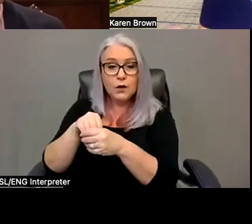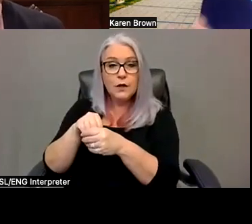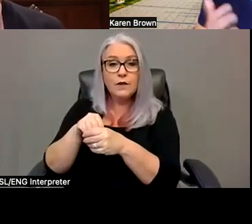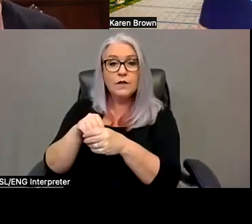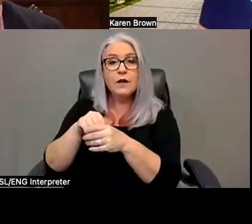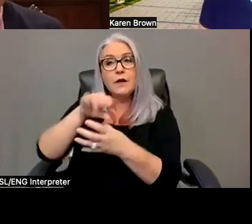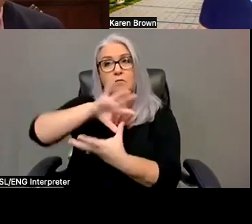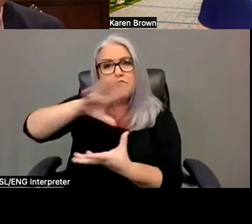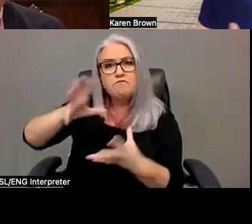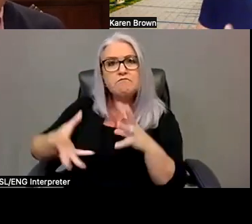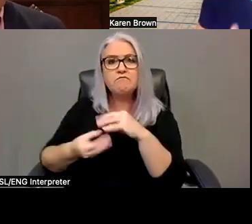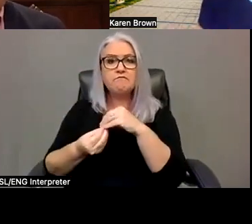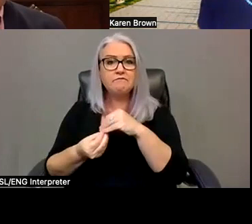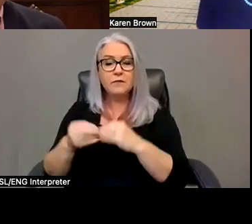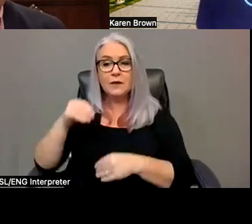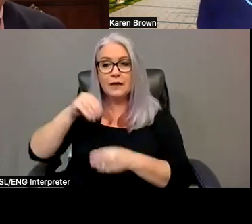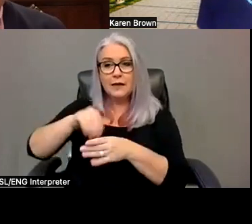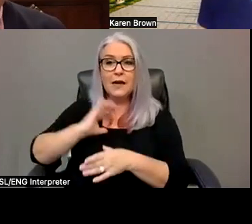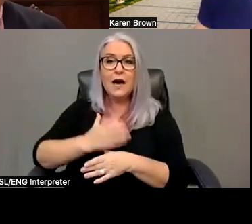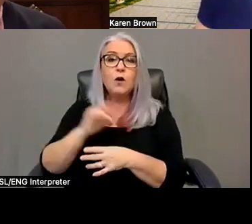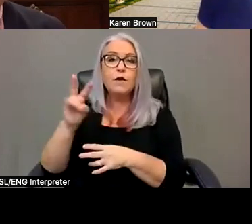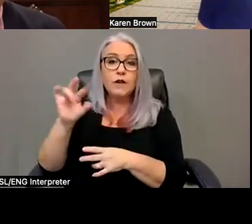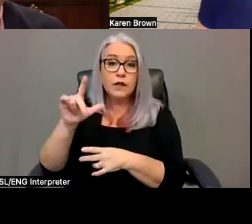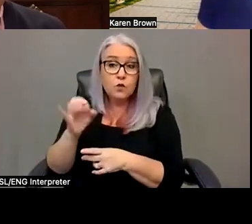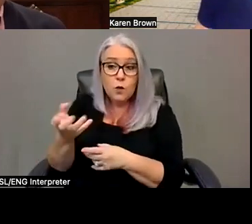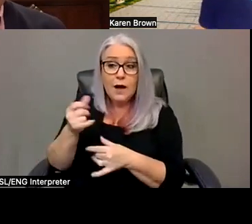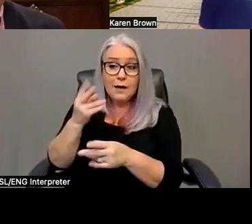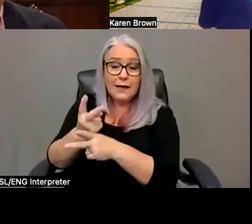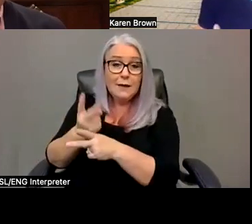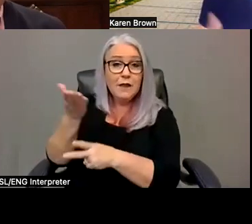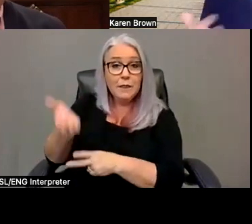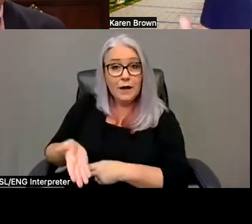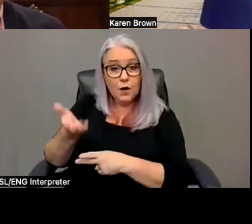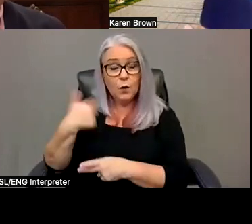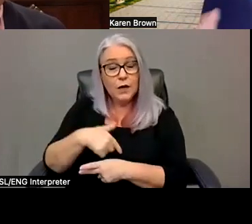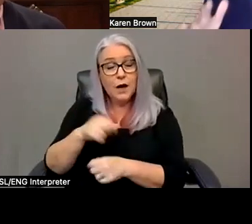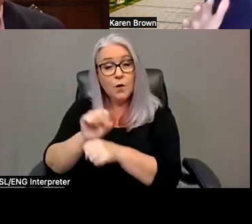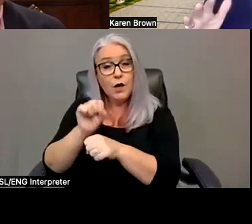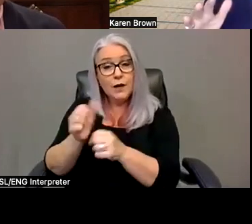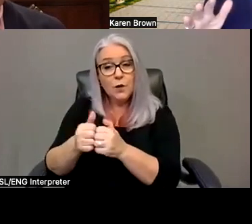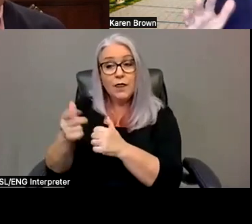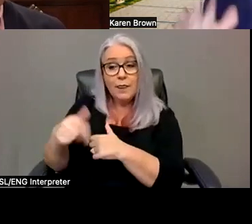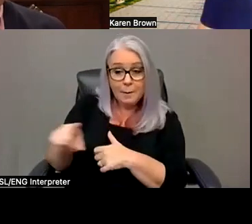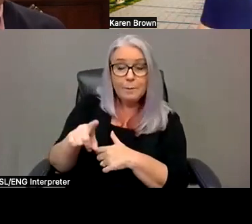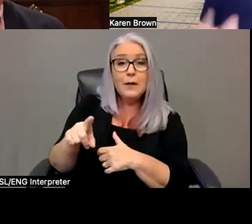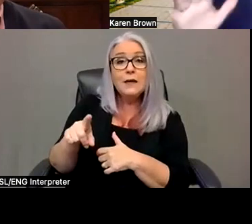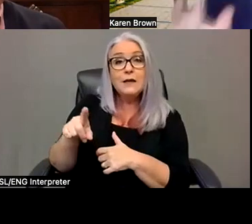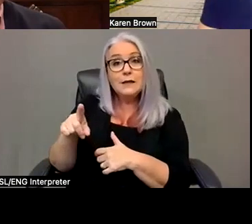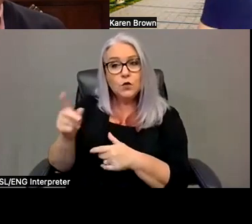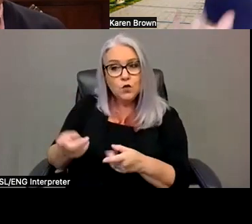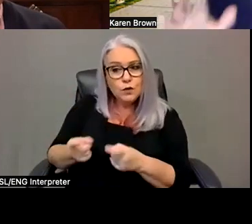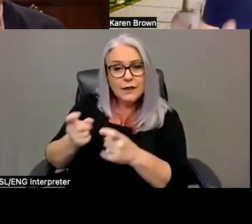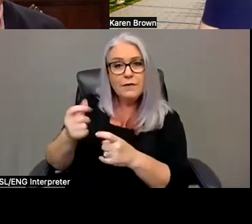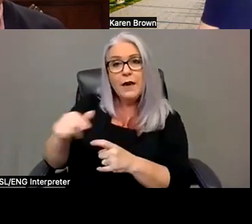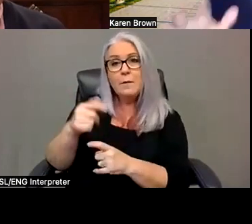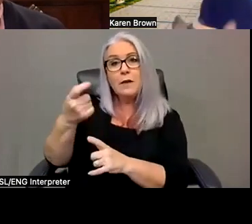tapestry of our village. We want to keep it there. We are working with them now to give them a lease so